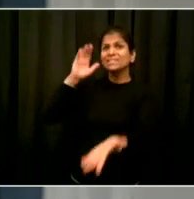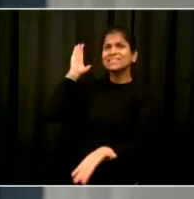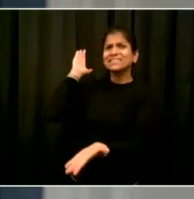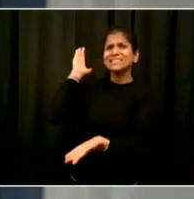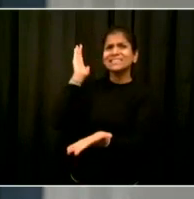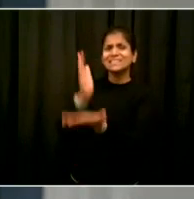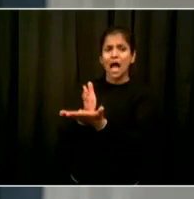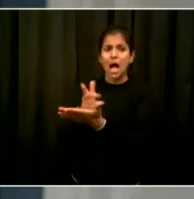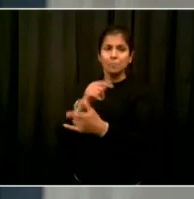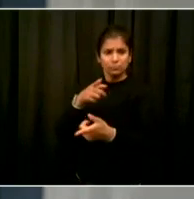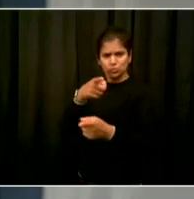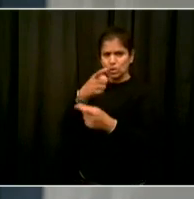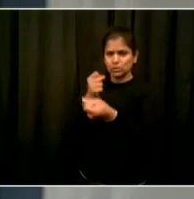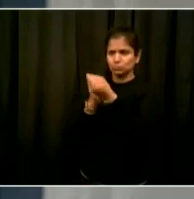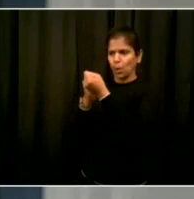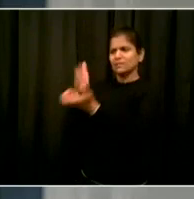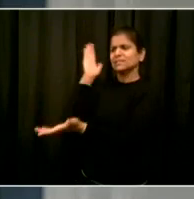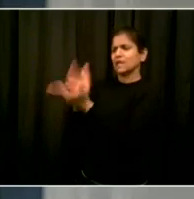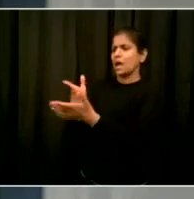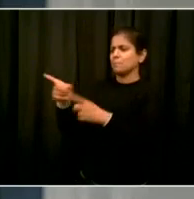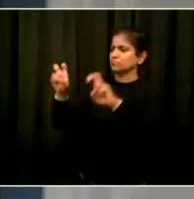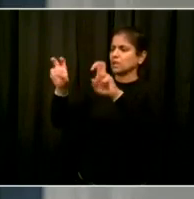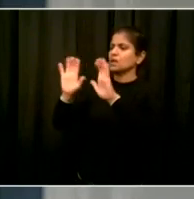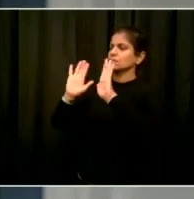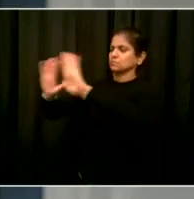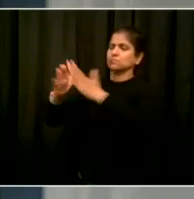frisk. There were times